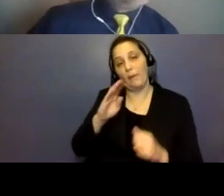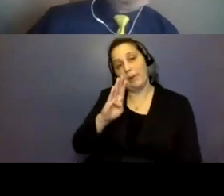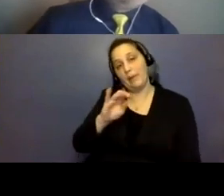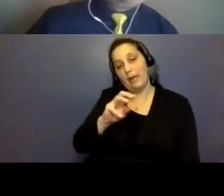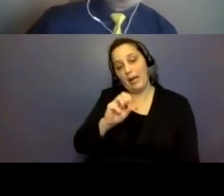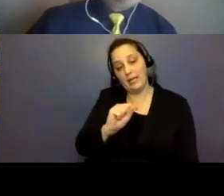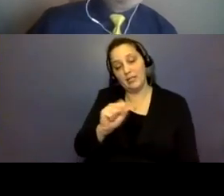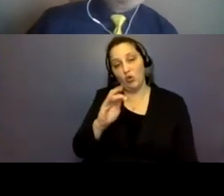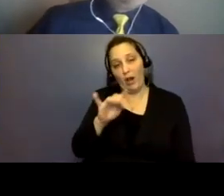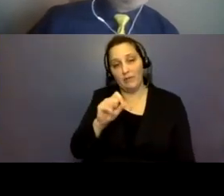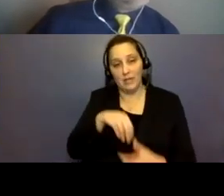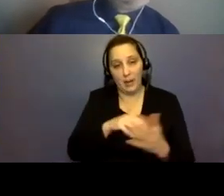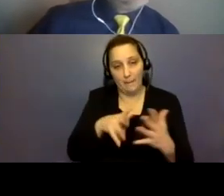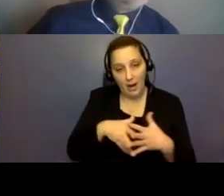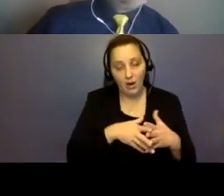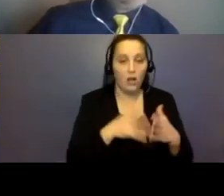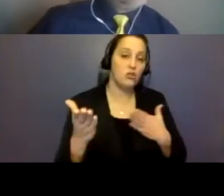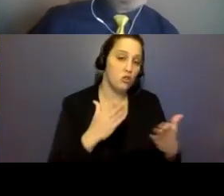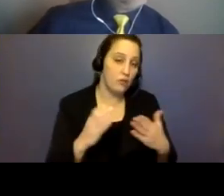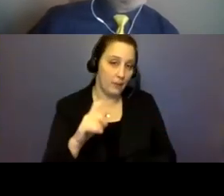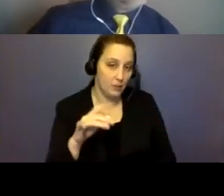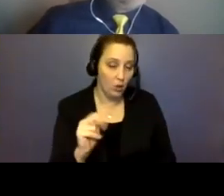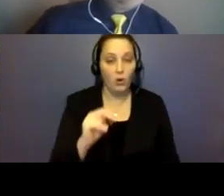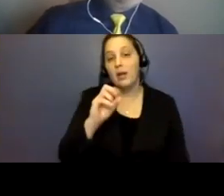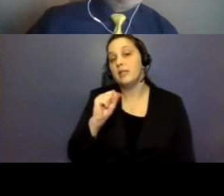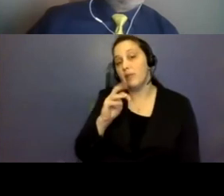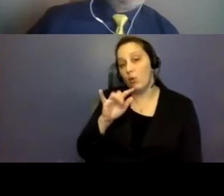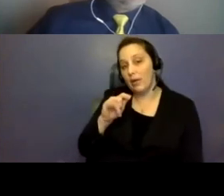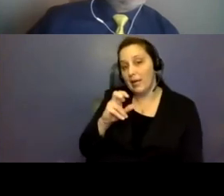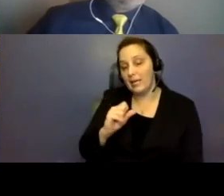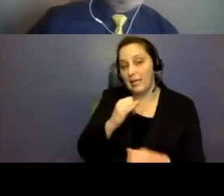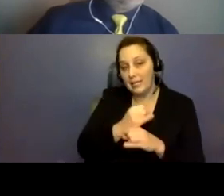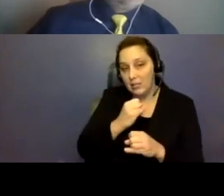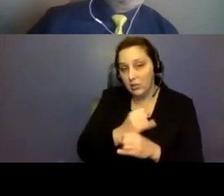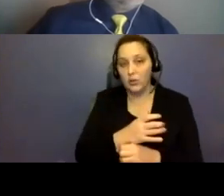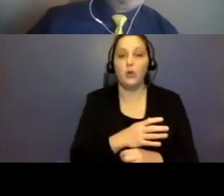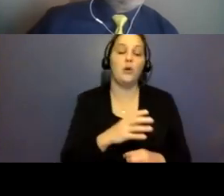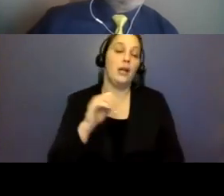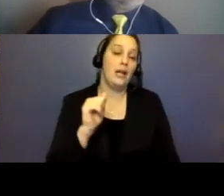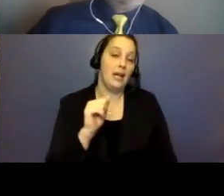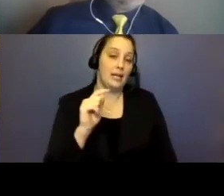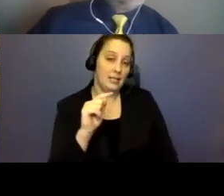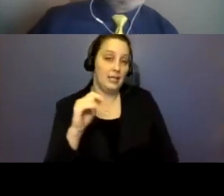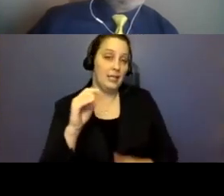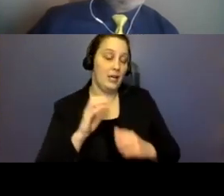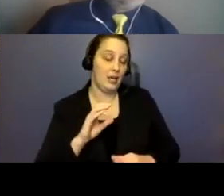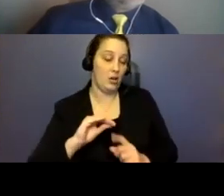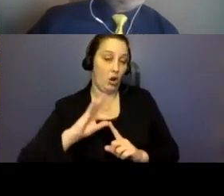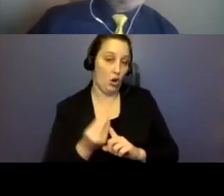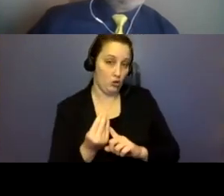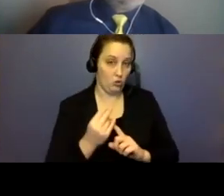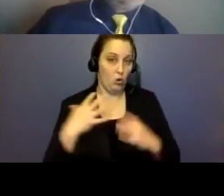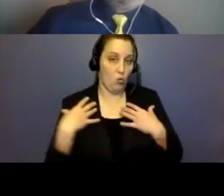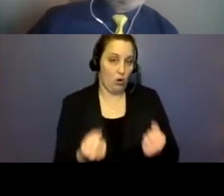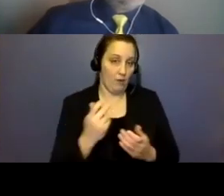in America, service episodes, Smithsonian Institute's Haiti Cultural Recovery Project, and